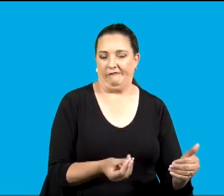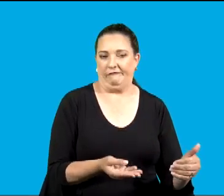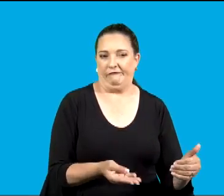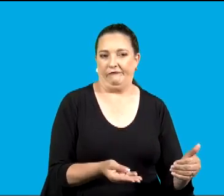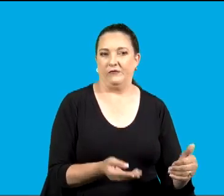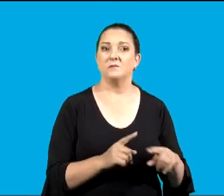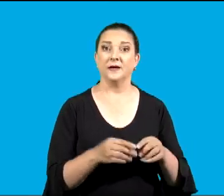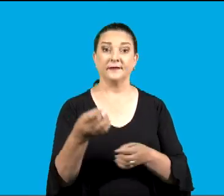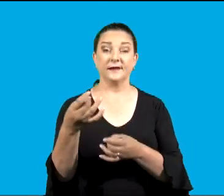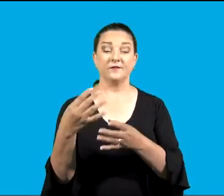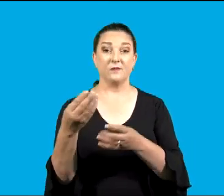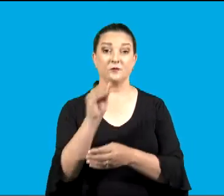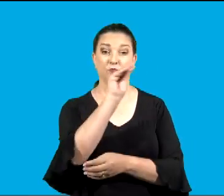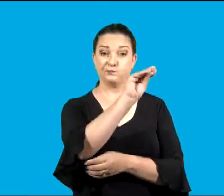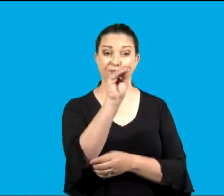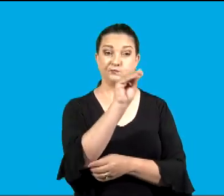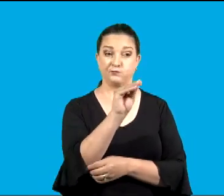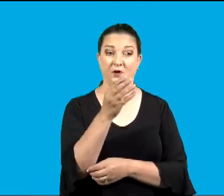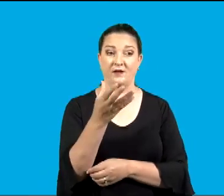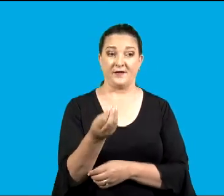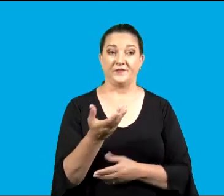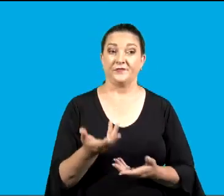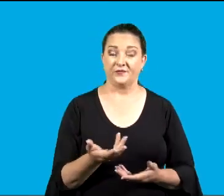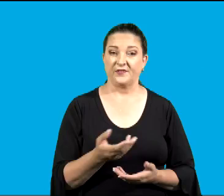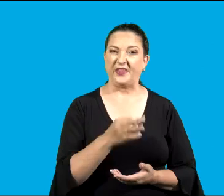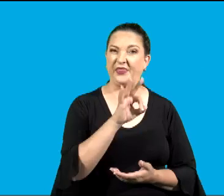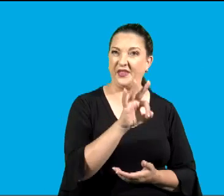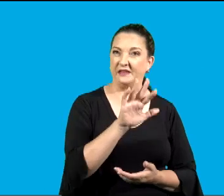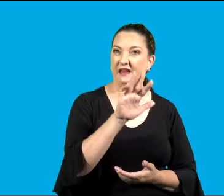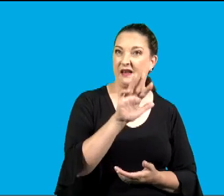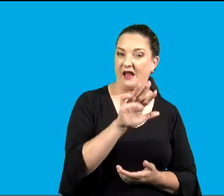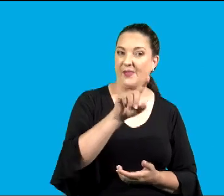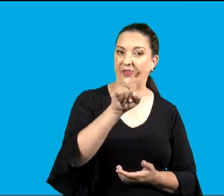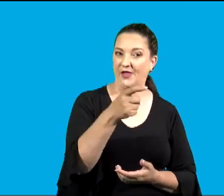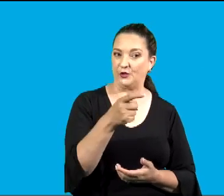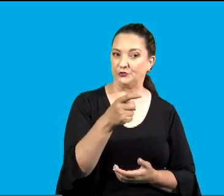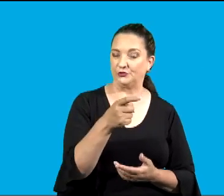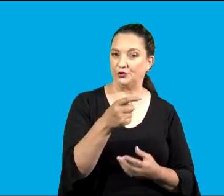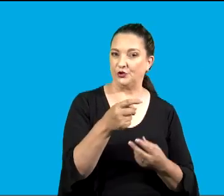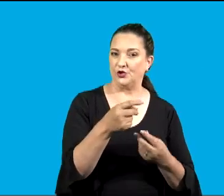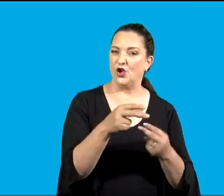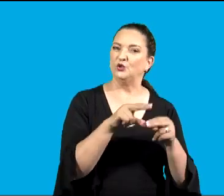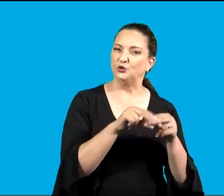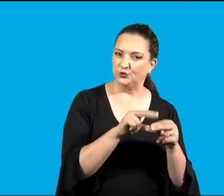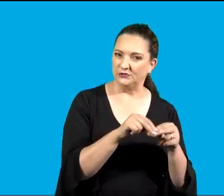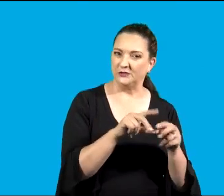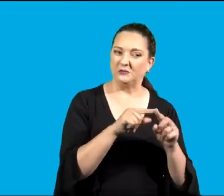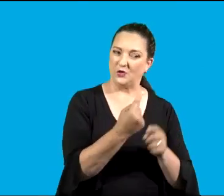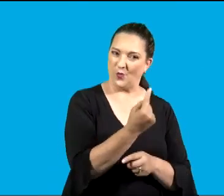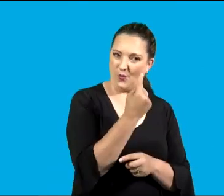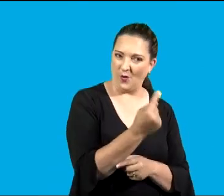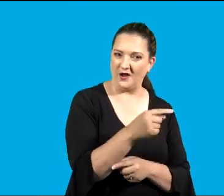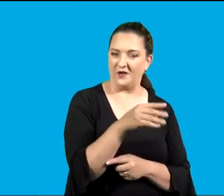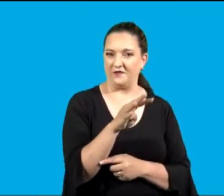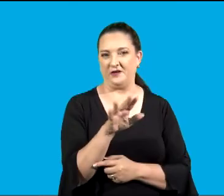is information that the business produced 39,000 units, and each one is produced at a